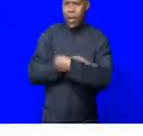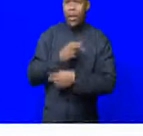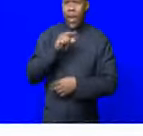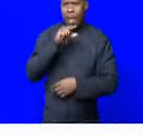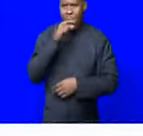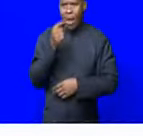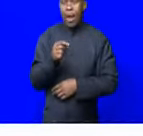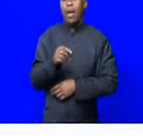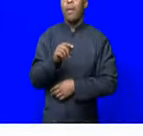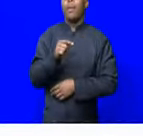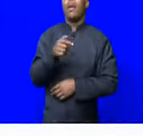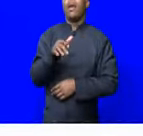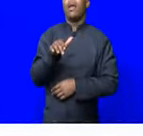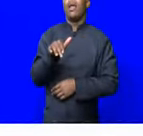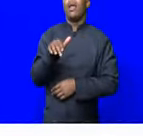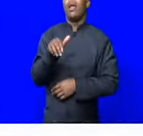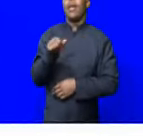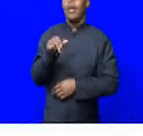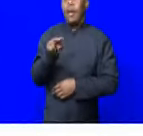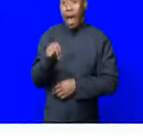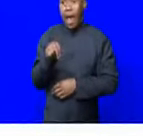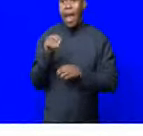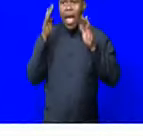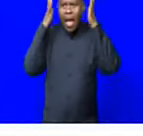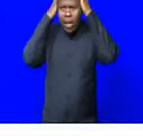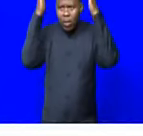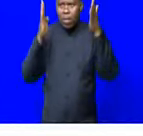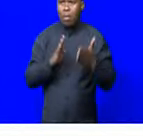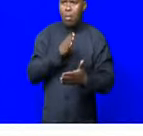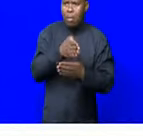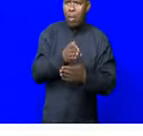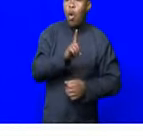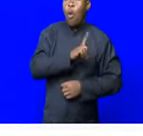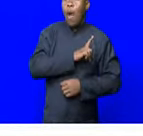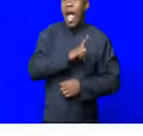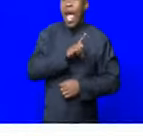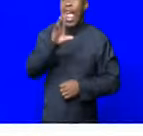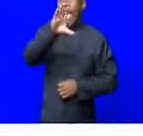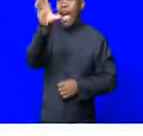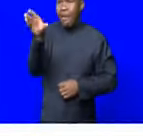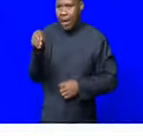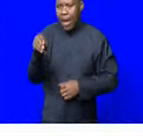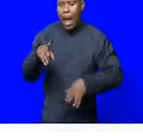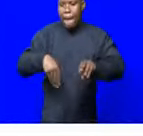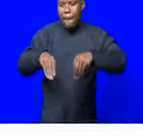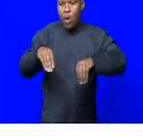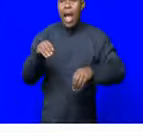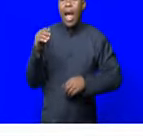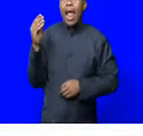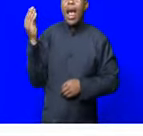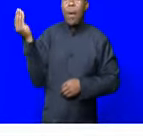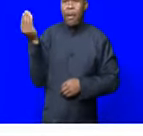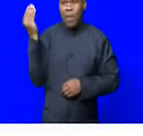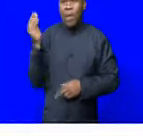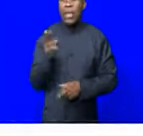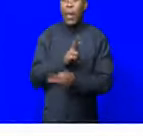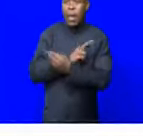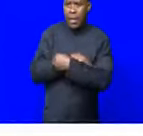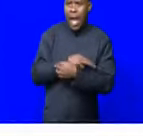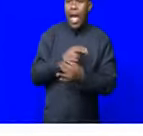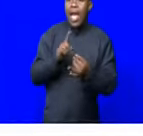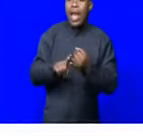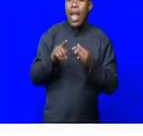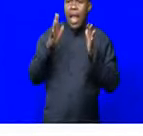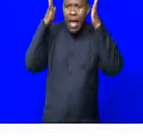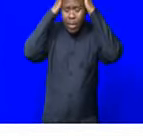African legends to take part in the friendly game between Eswatini legends and African legends. The game will take place at the Mavuso Sports Center on